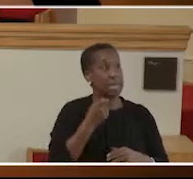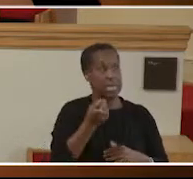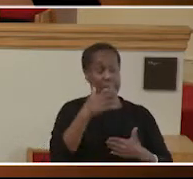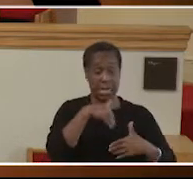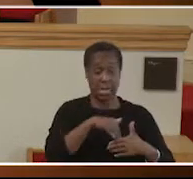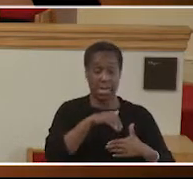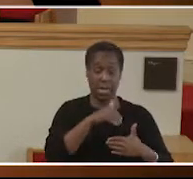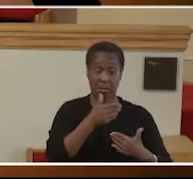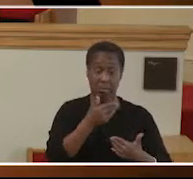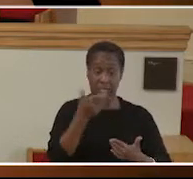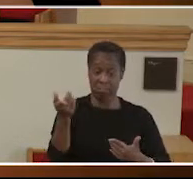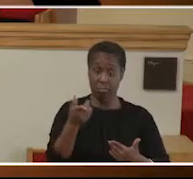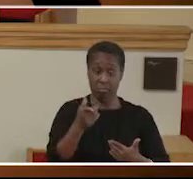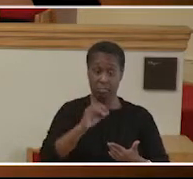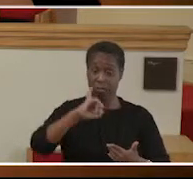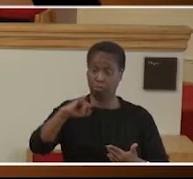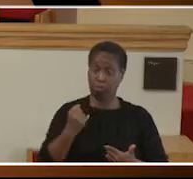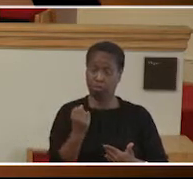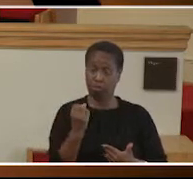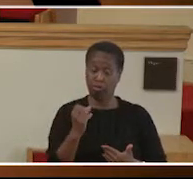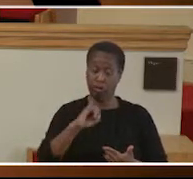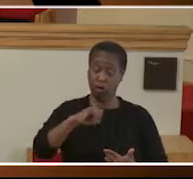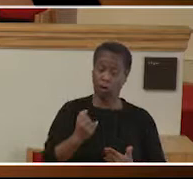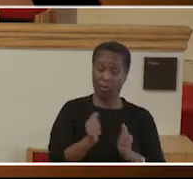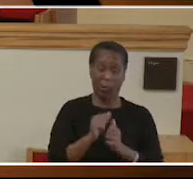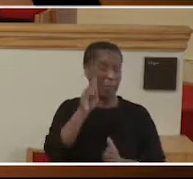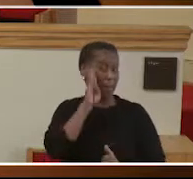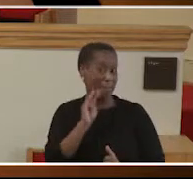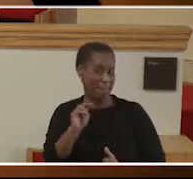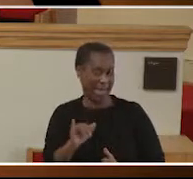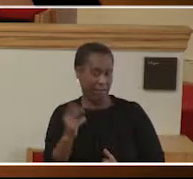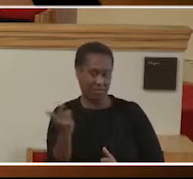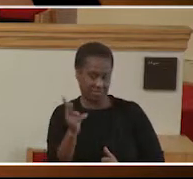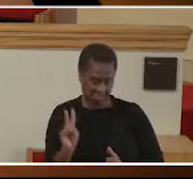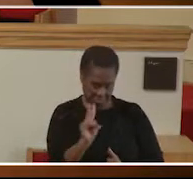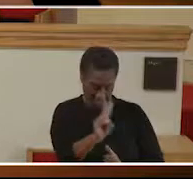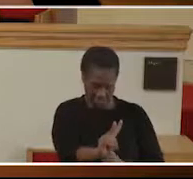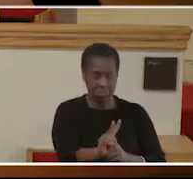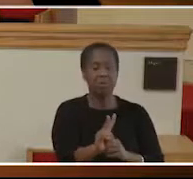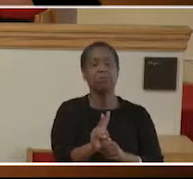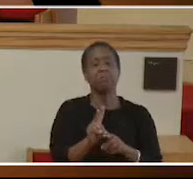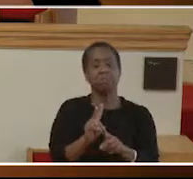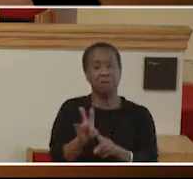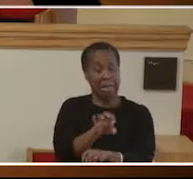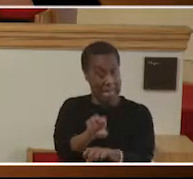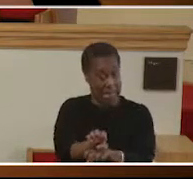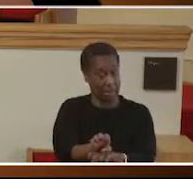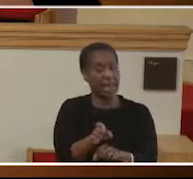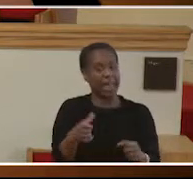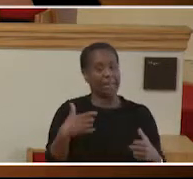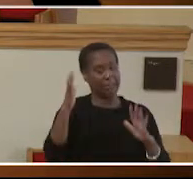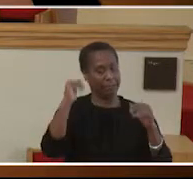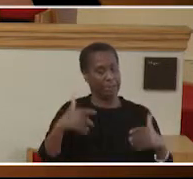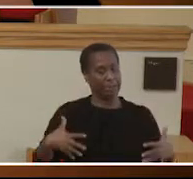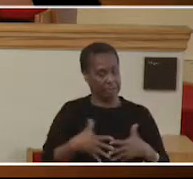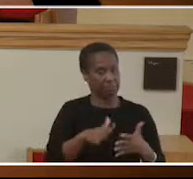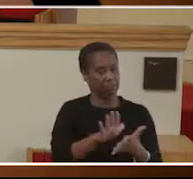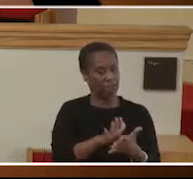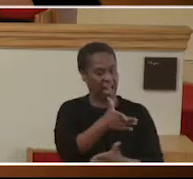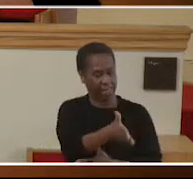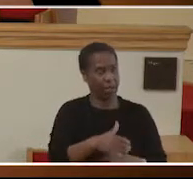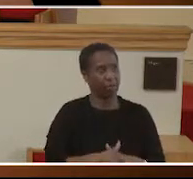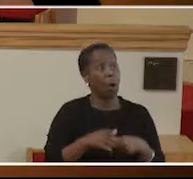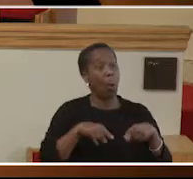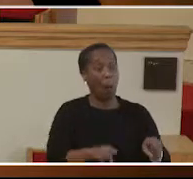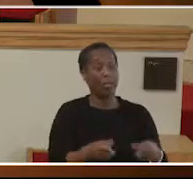to be registered with Mary, to whom he was engaged and who was expecting a child. While they were